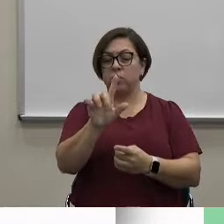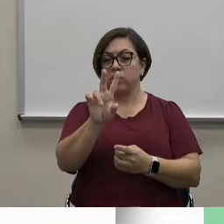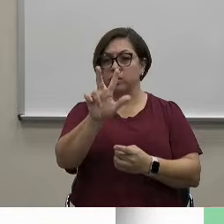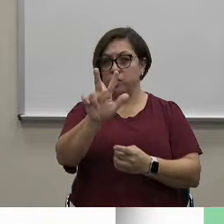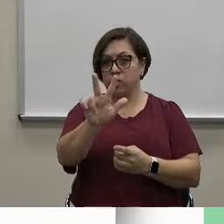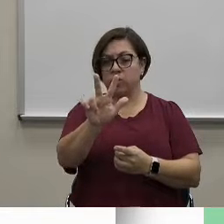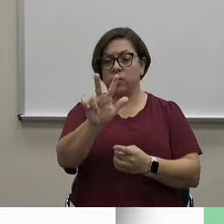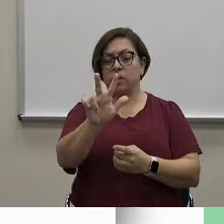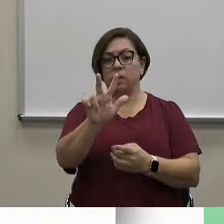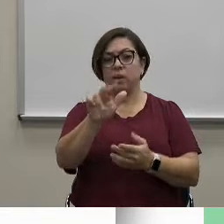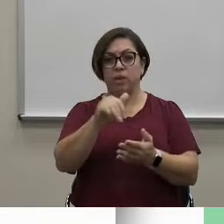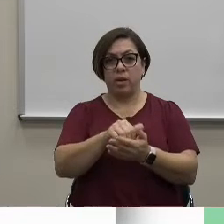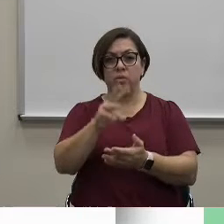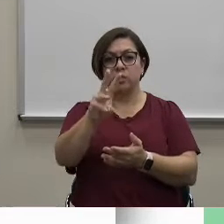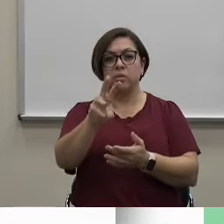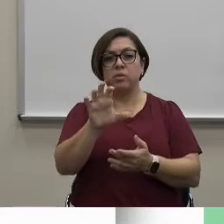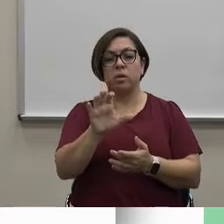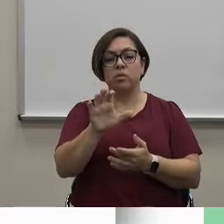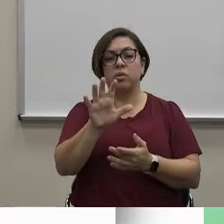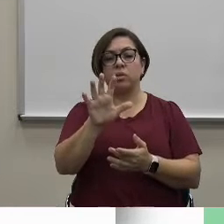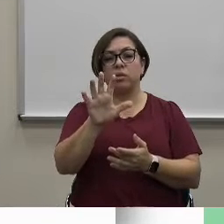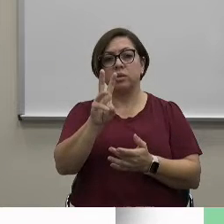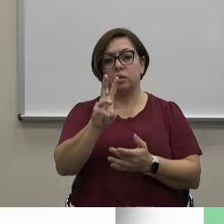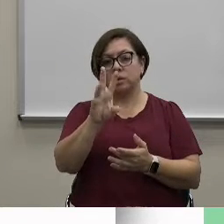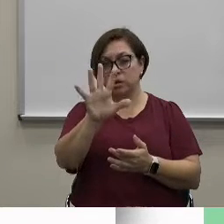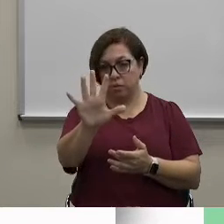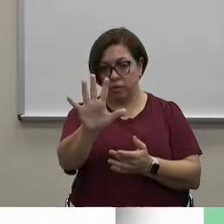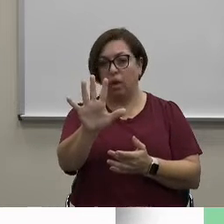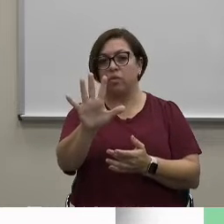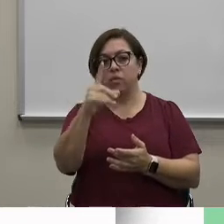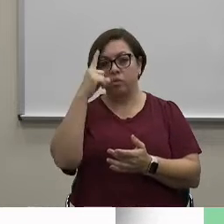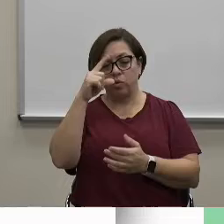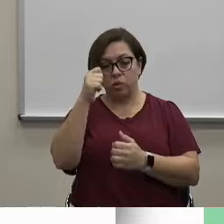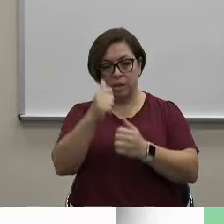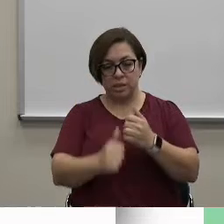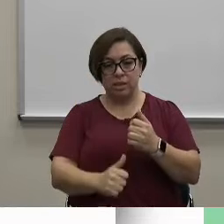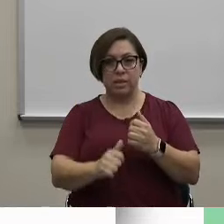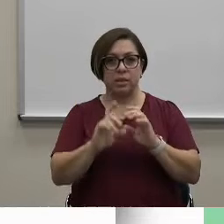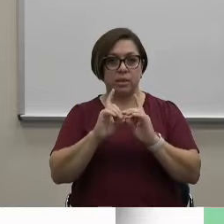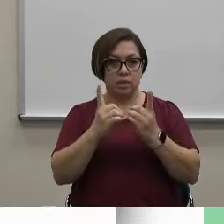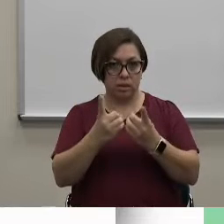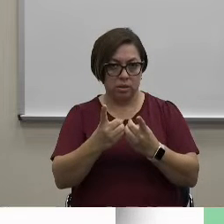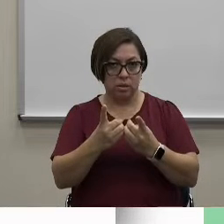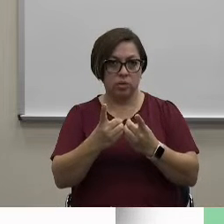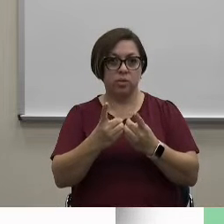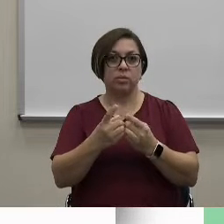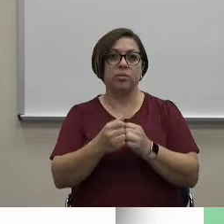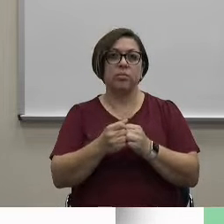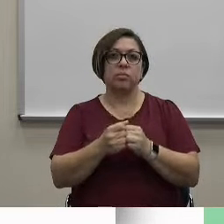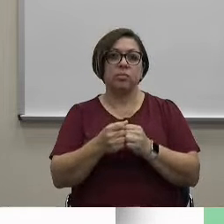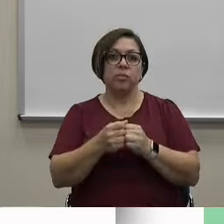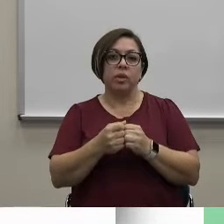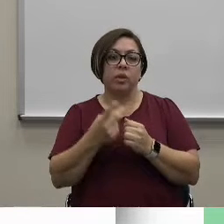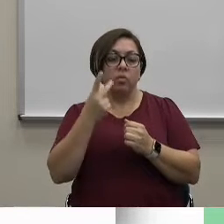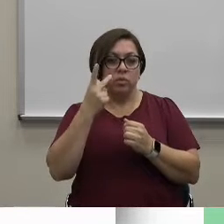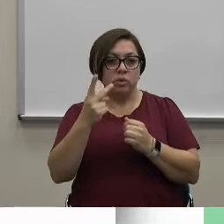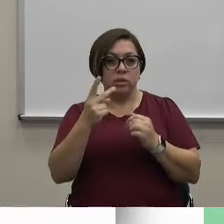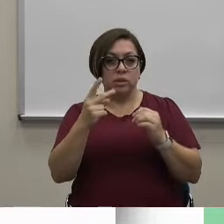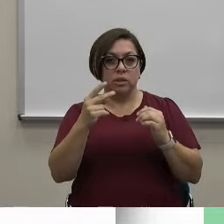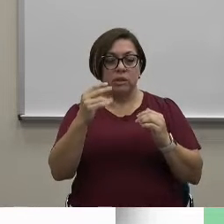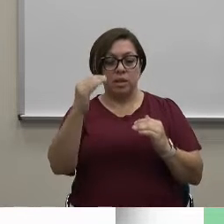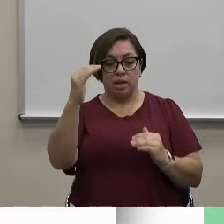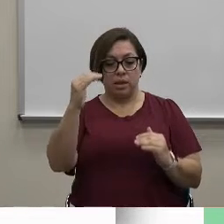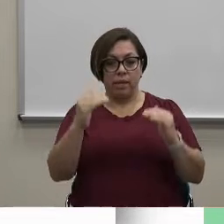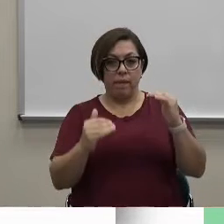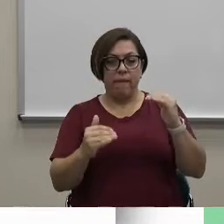123,665 people, ideally, for each of the 7 trustee districts. If we look at our deviation here, what